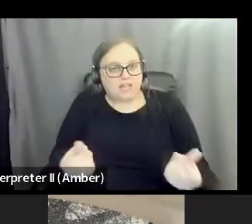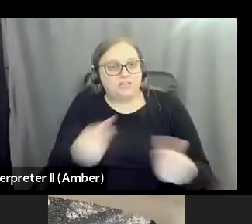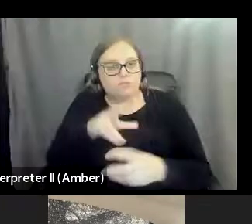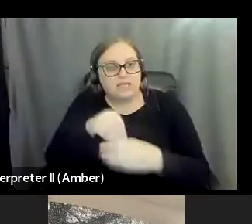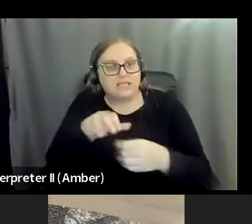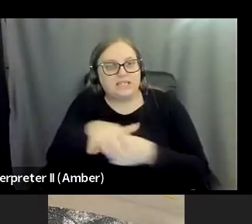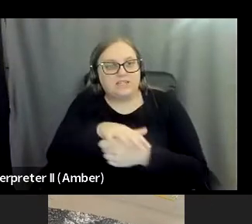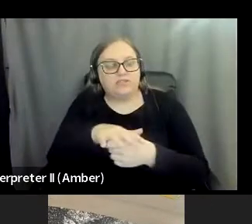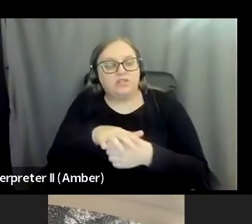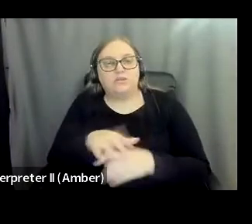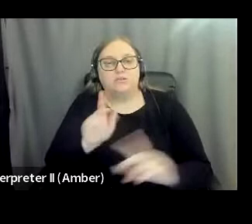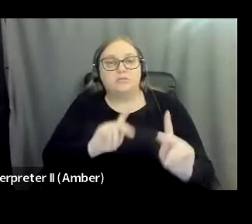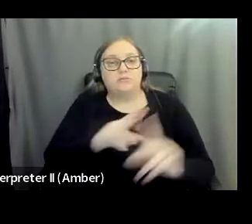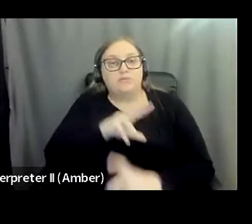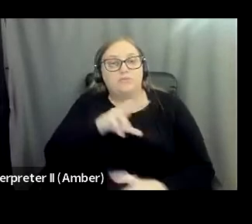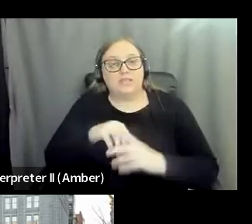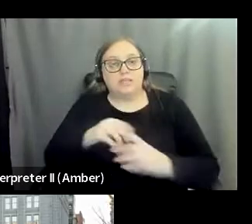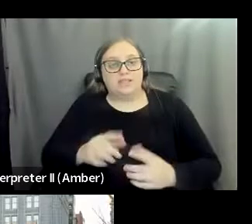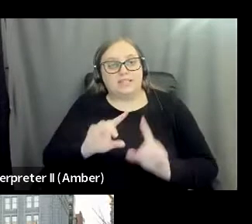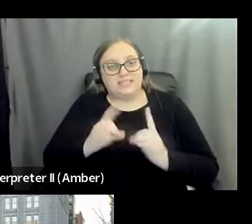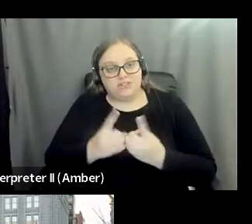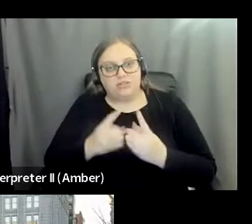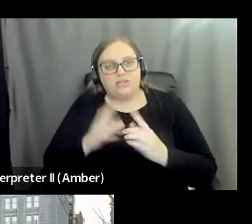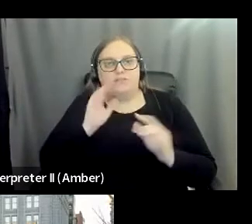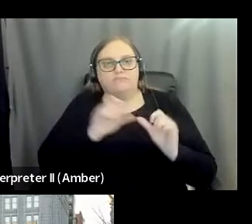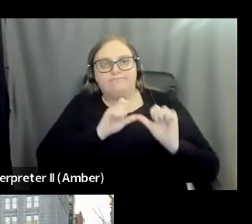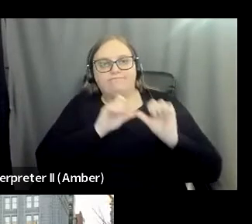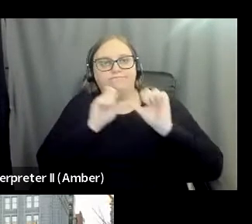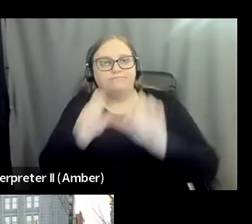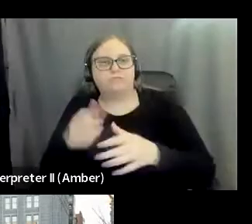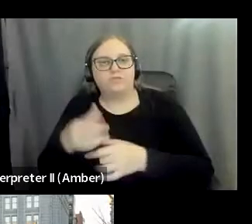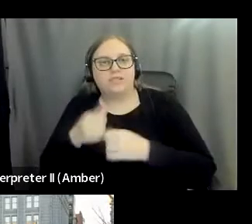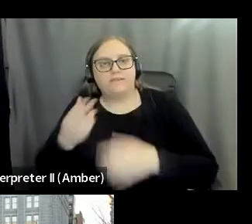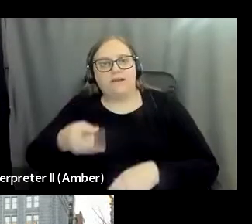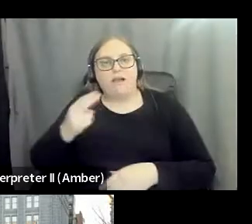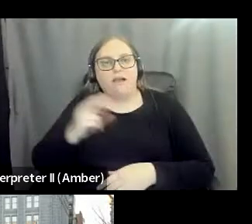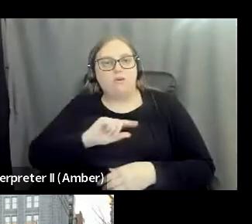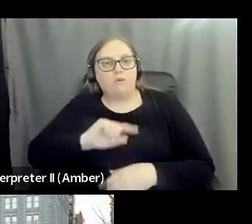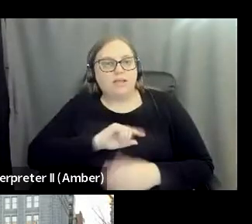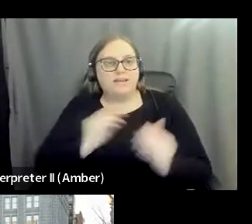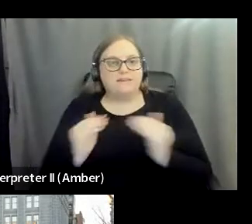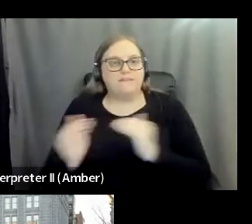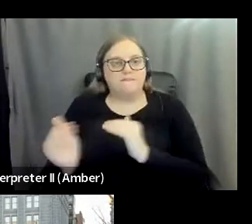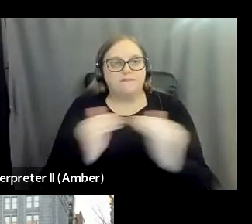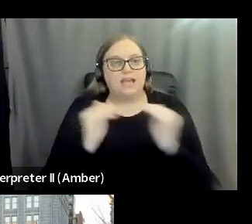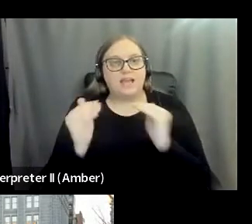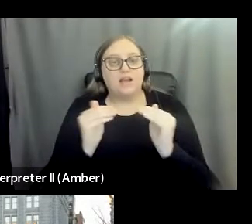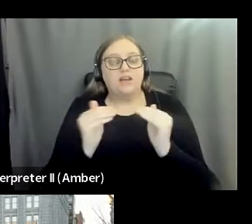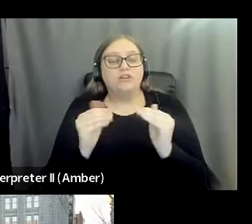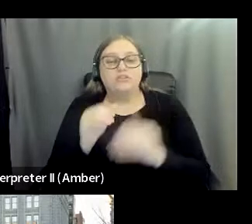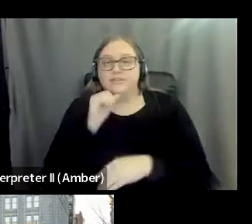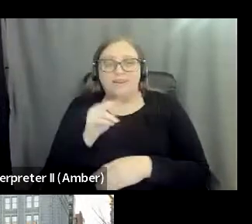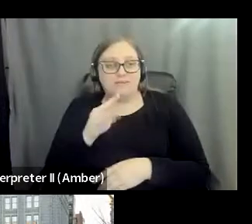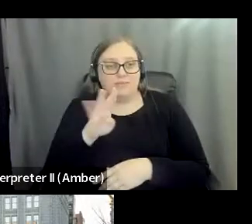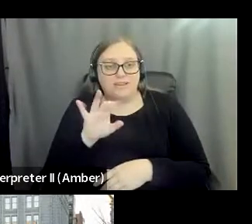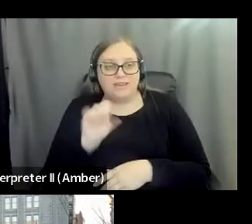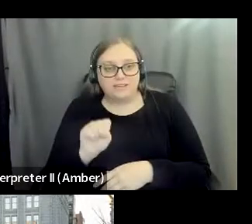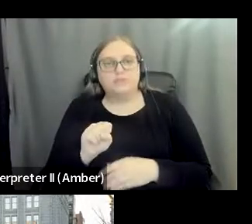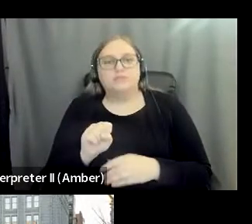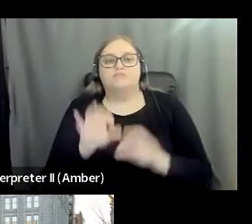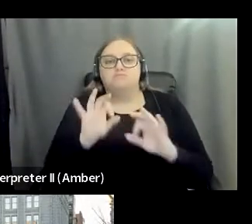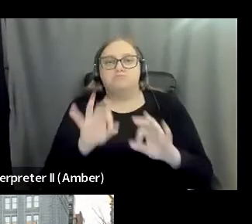and persons doing business in the district will consistently receive high-quality, fair, impartial, and efficient hearings in